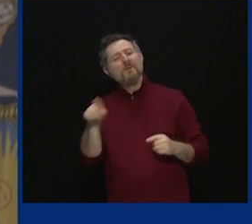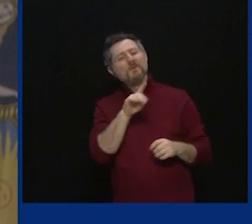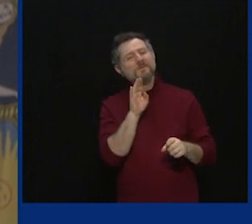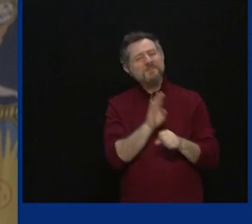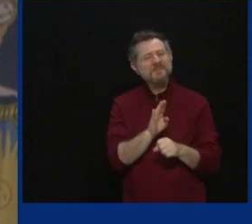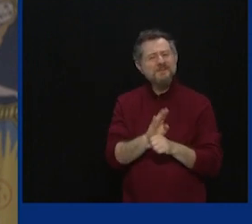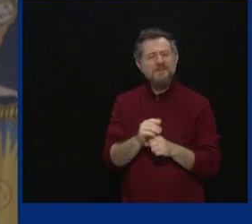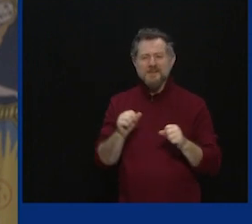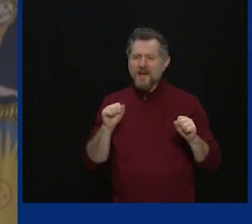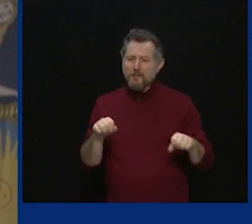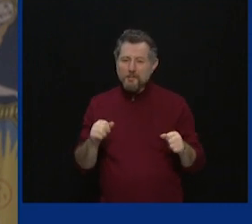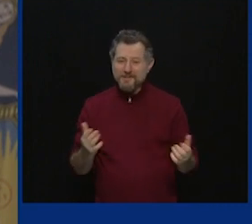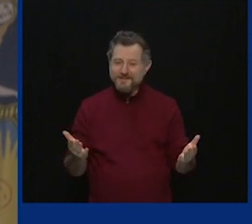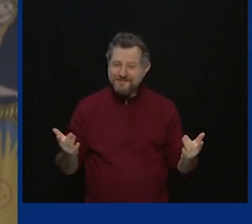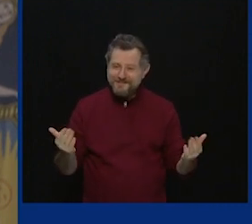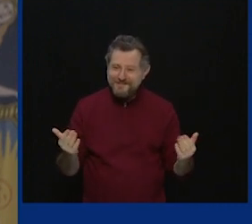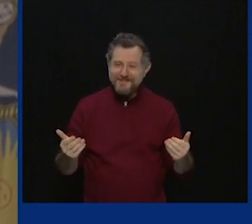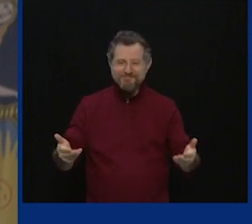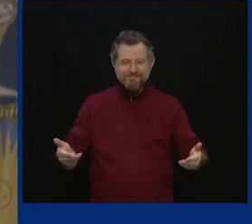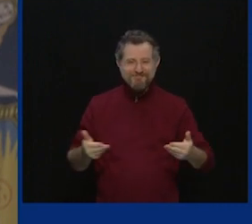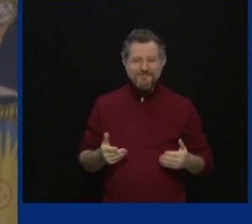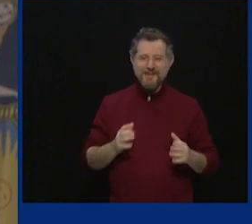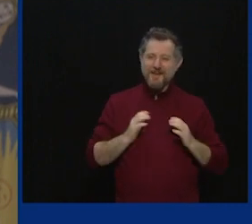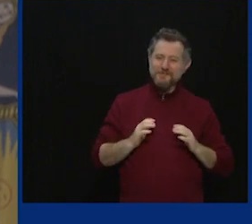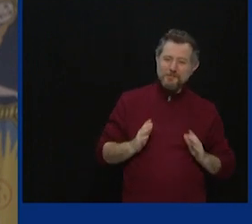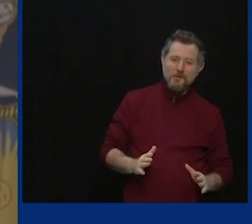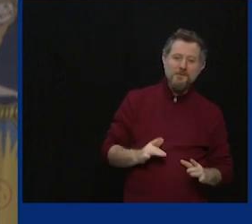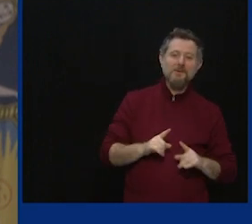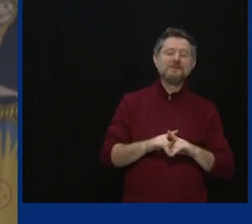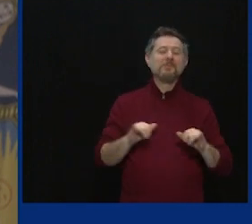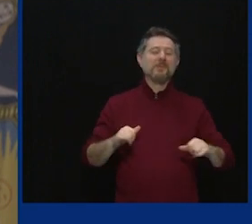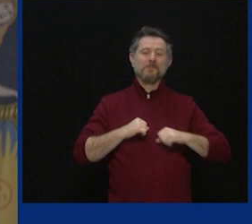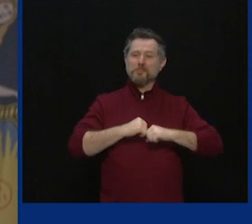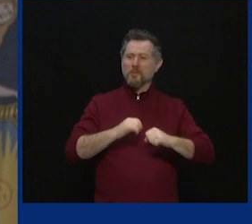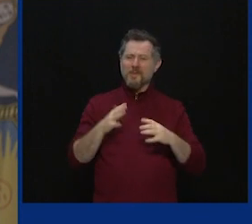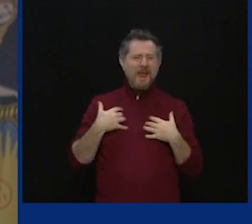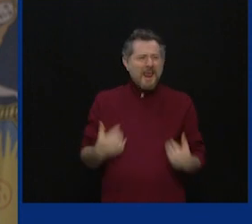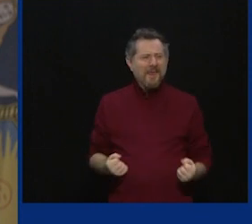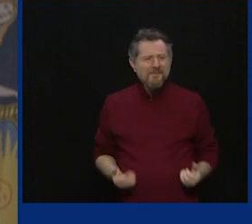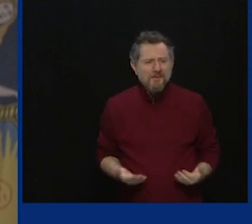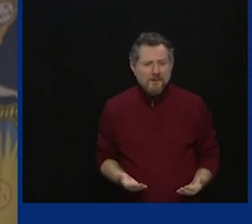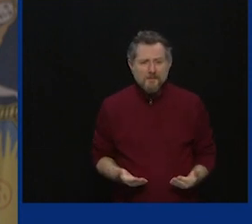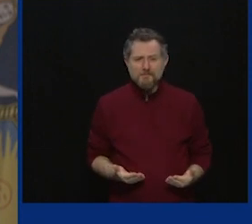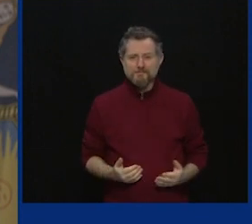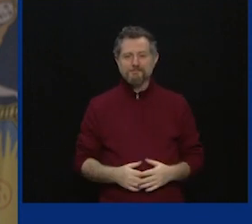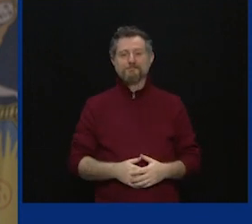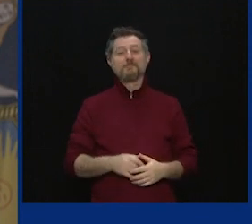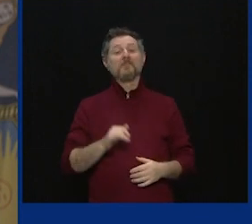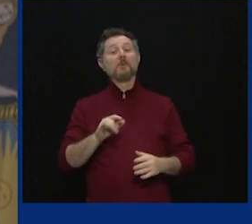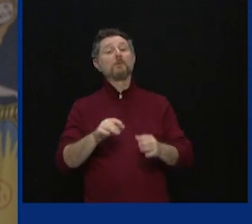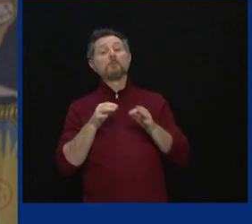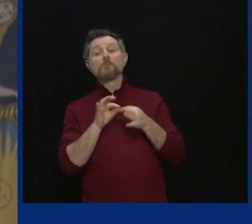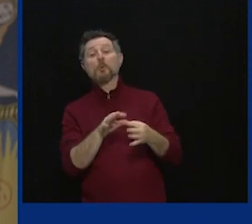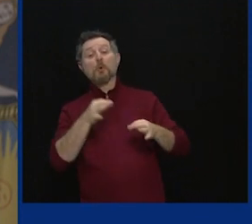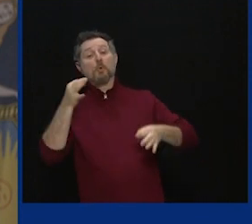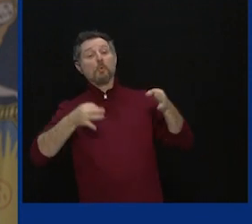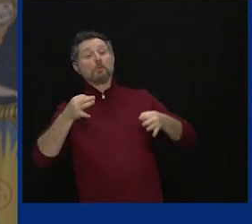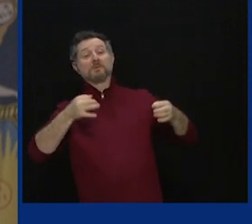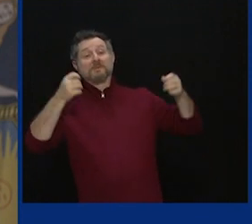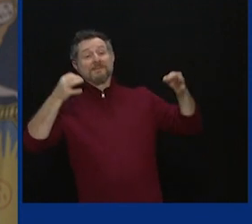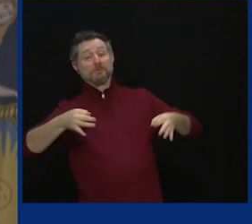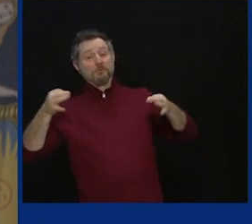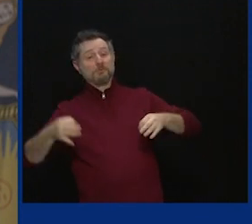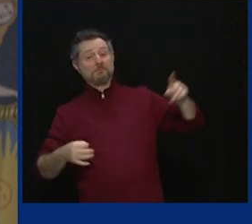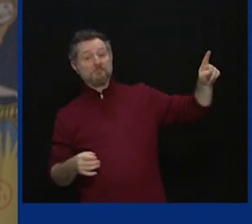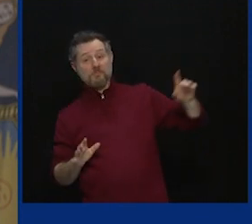time protecting their health. And with respect to court decisions around the country, I'm not expecting to have